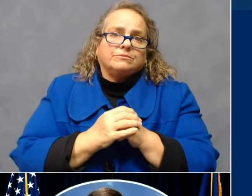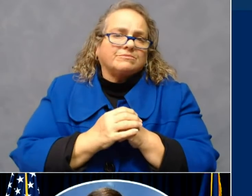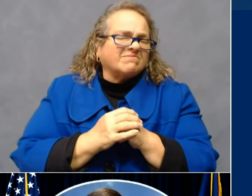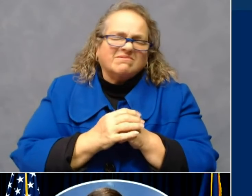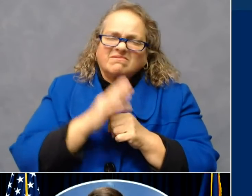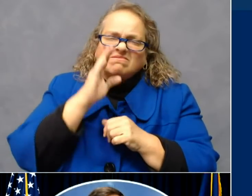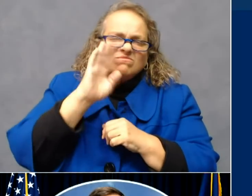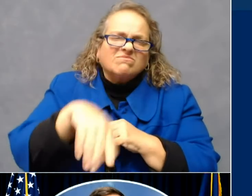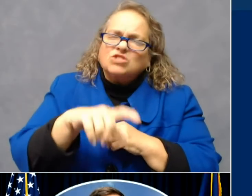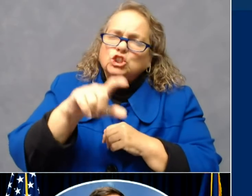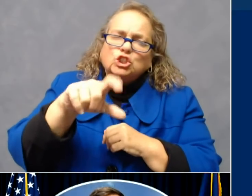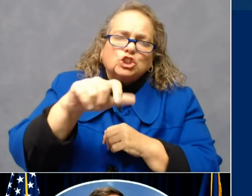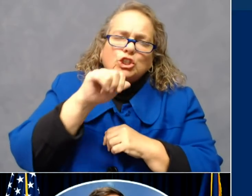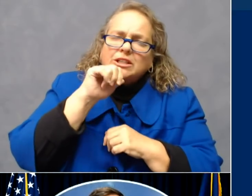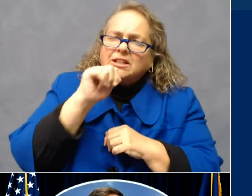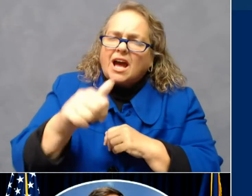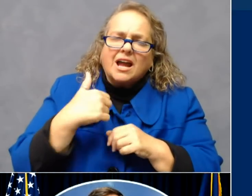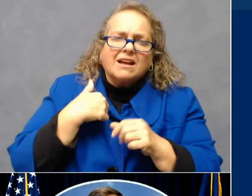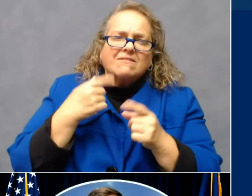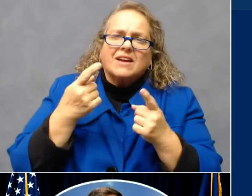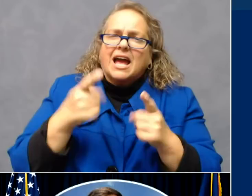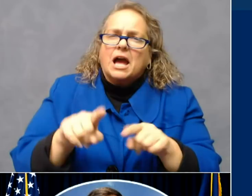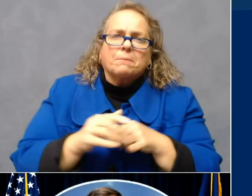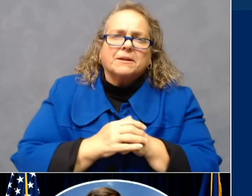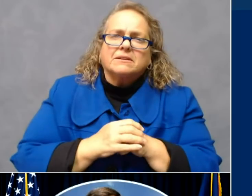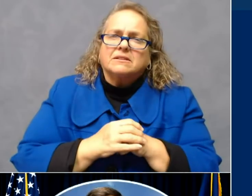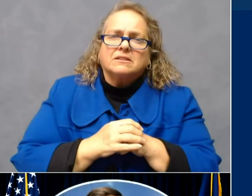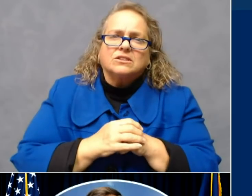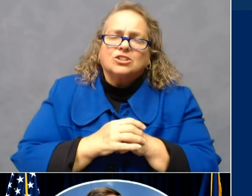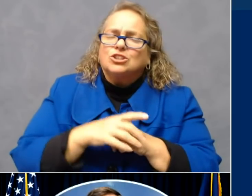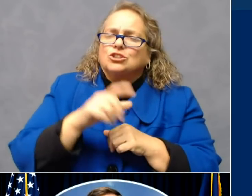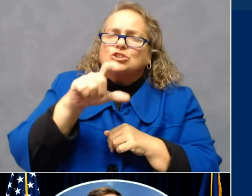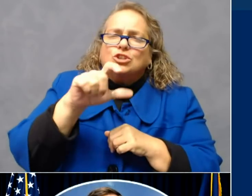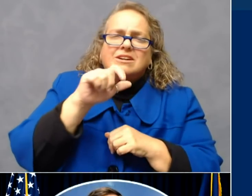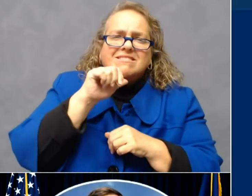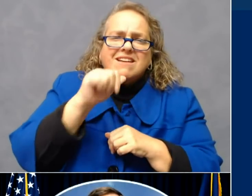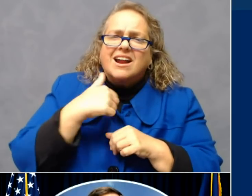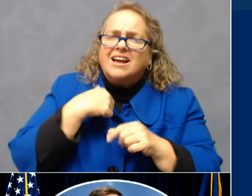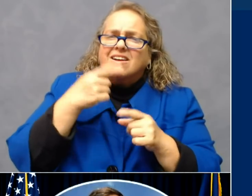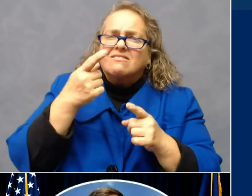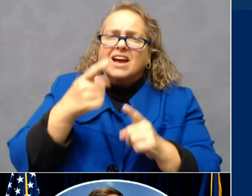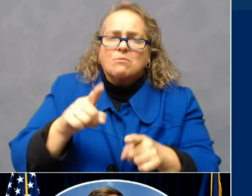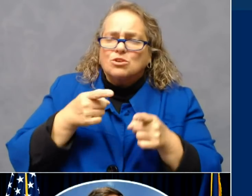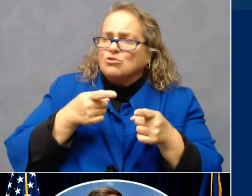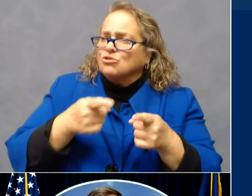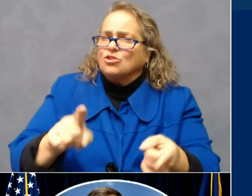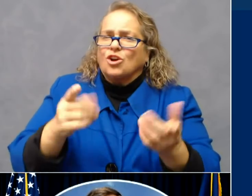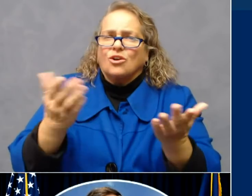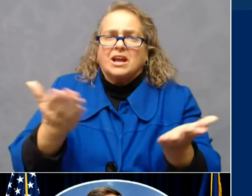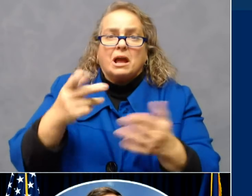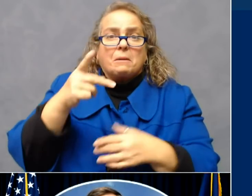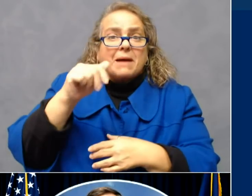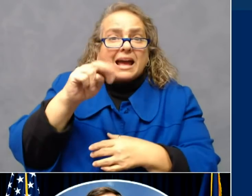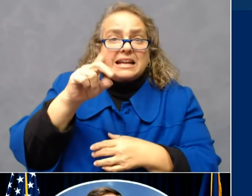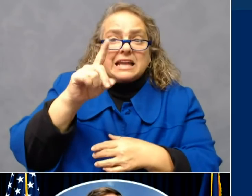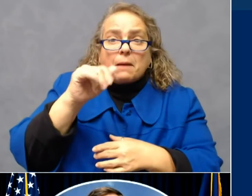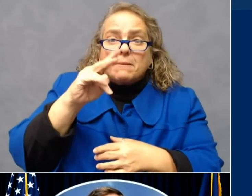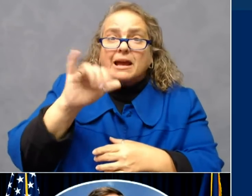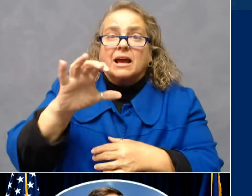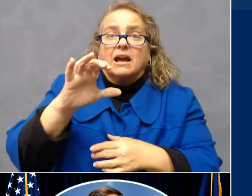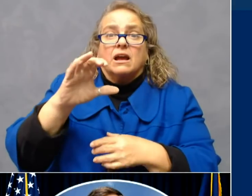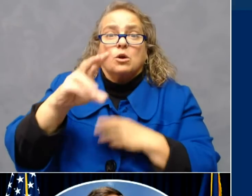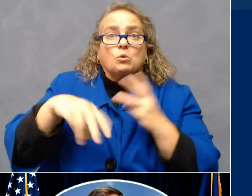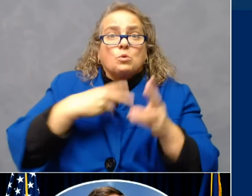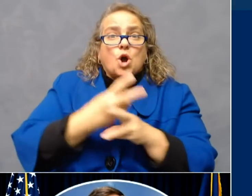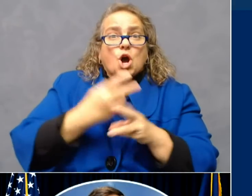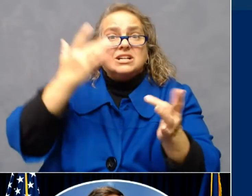Shouldn't have happened even amidst this pandemic. It's not fair that it happened to y'all. We're going to do our very